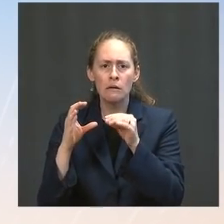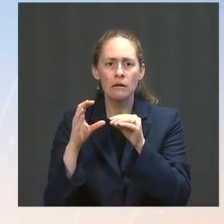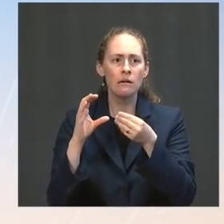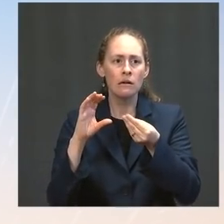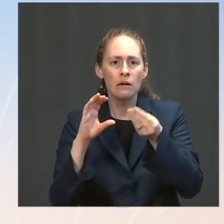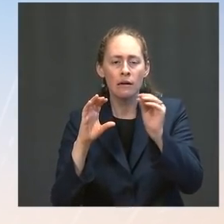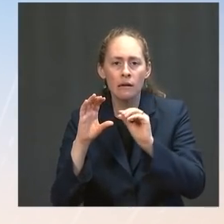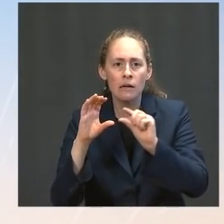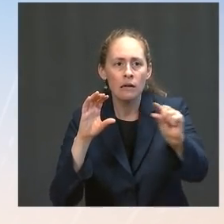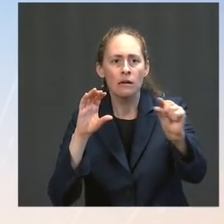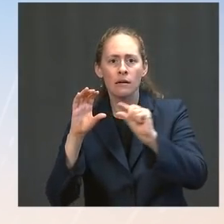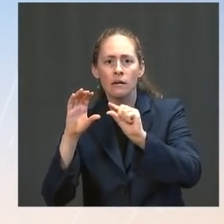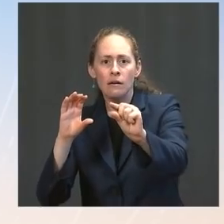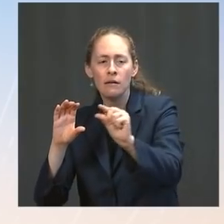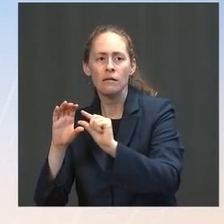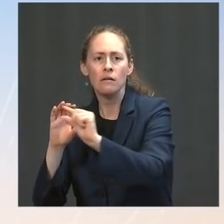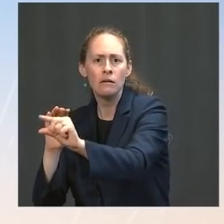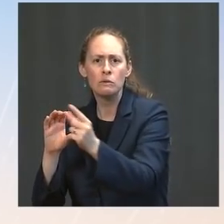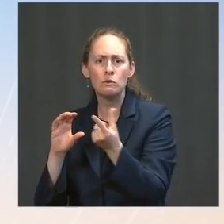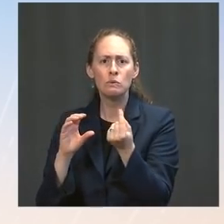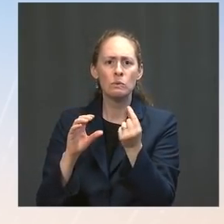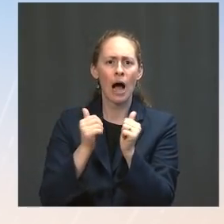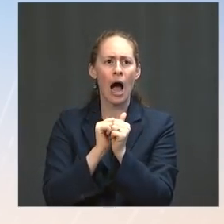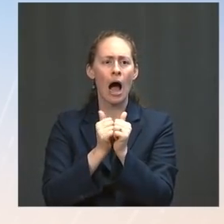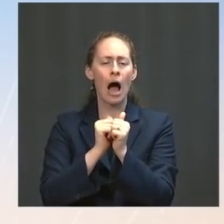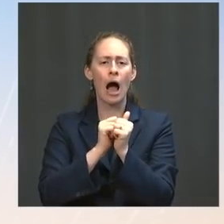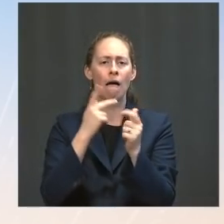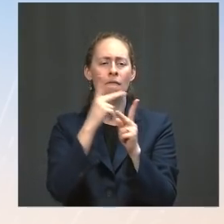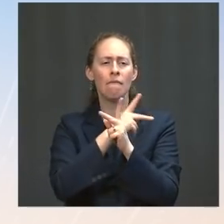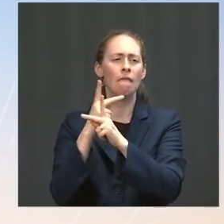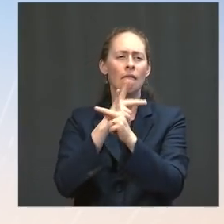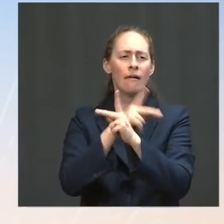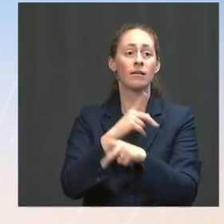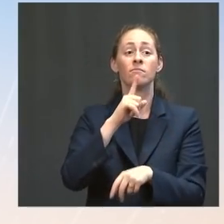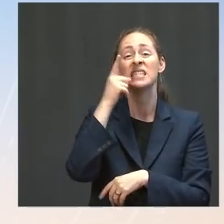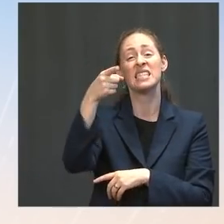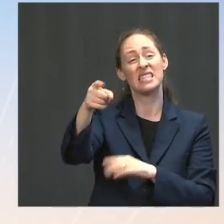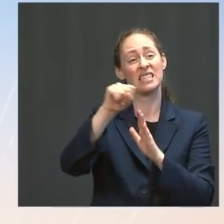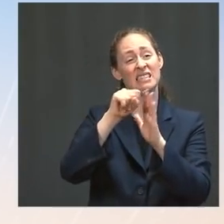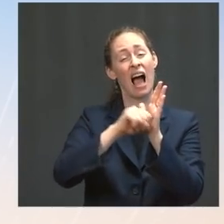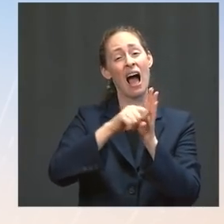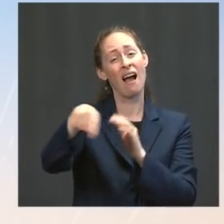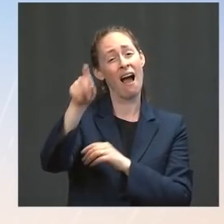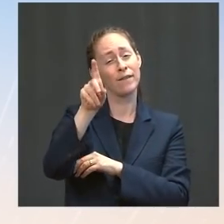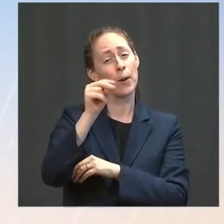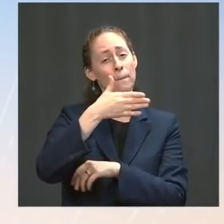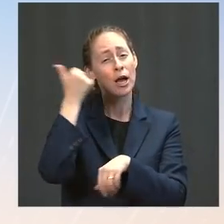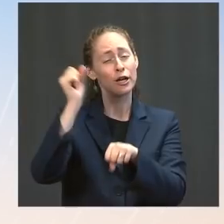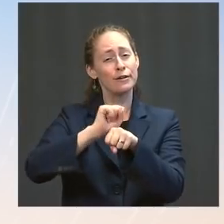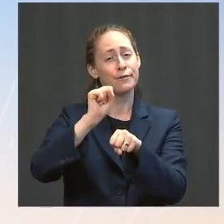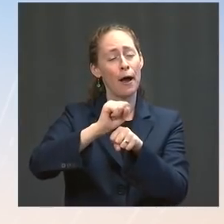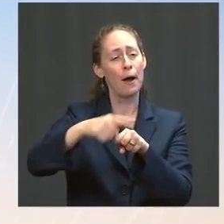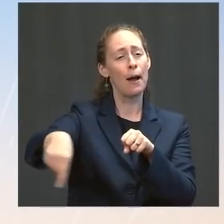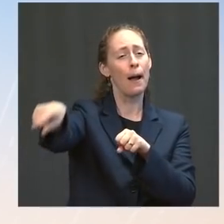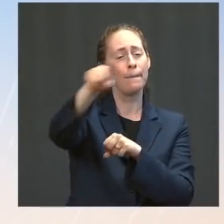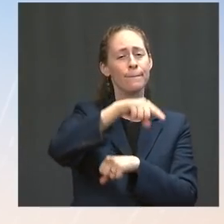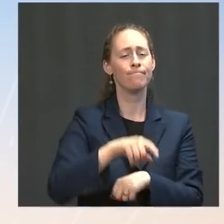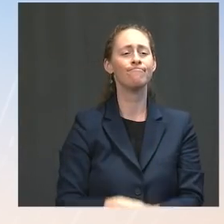you said in response to a Zolan question recently that President Biden is exploring using clemency for nonviolent drug